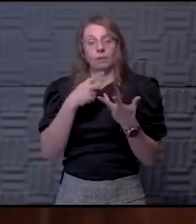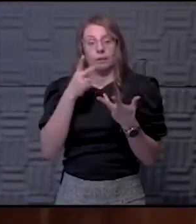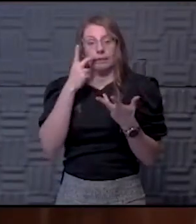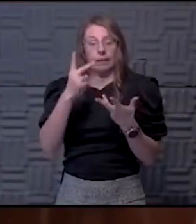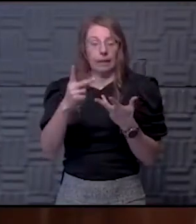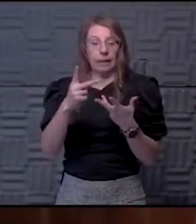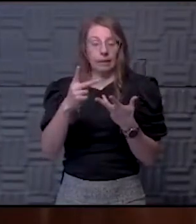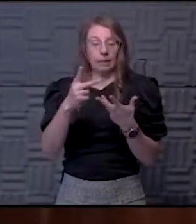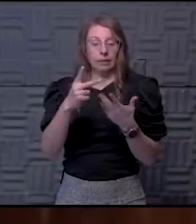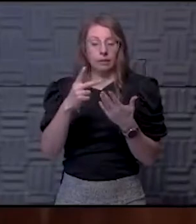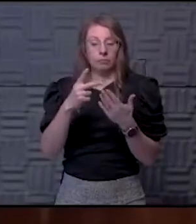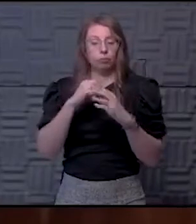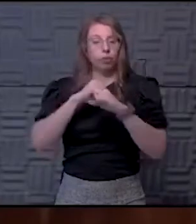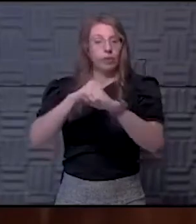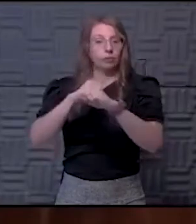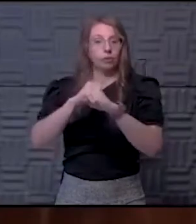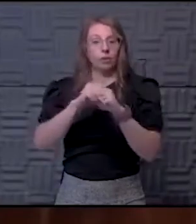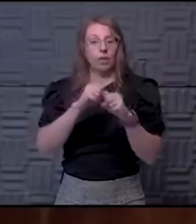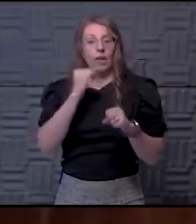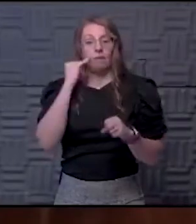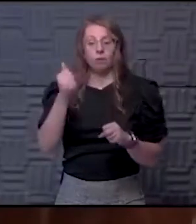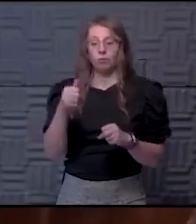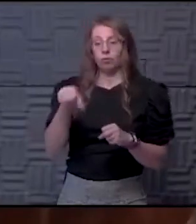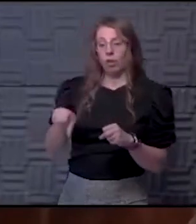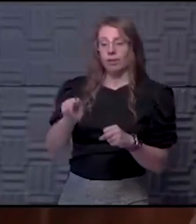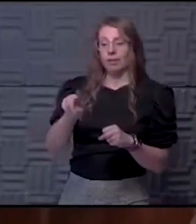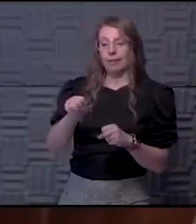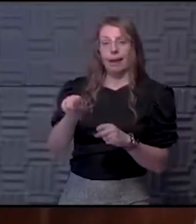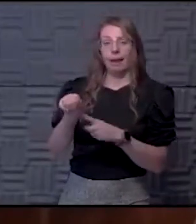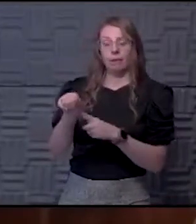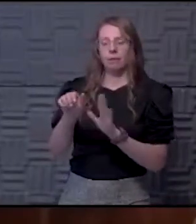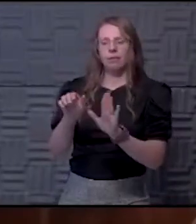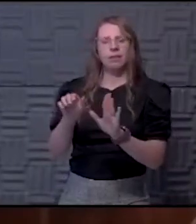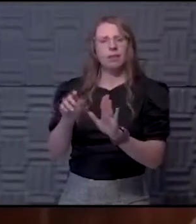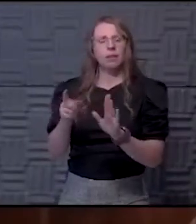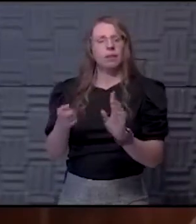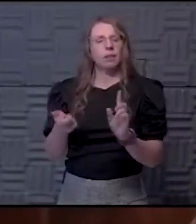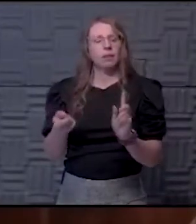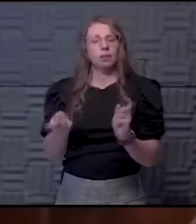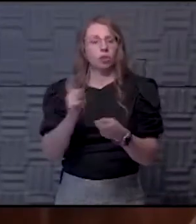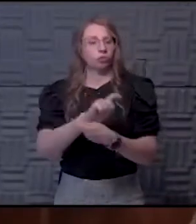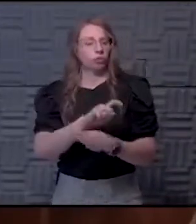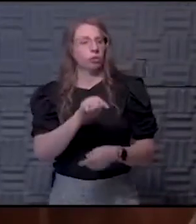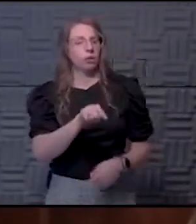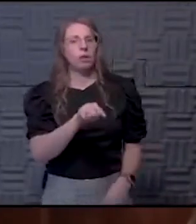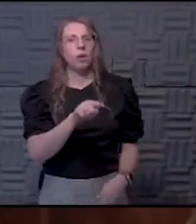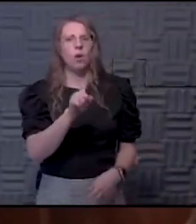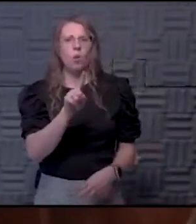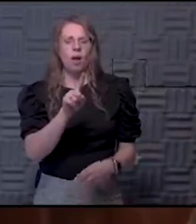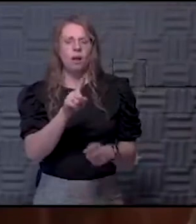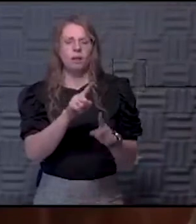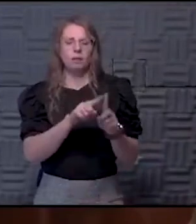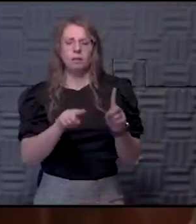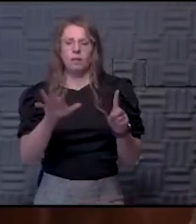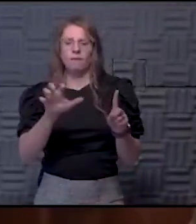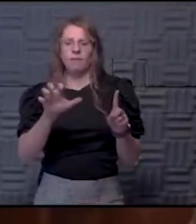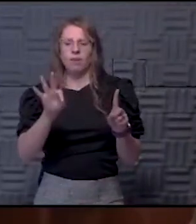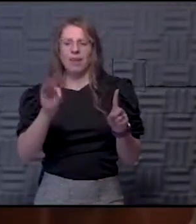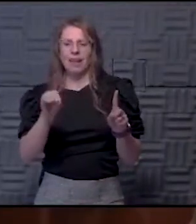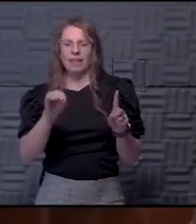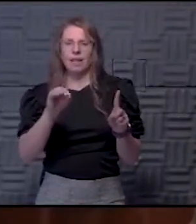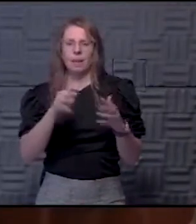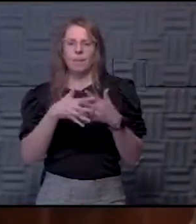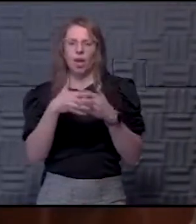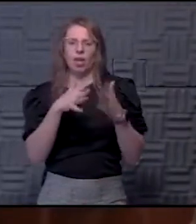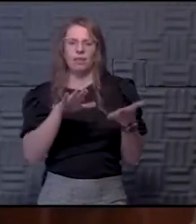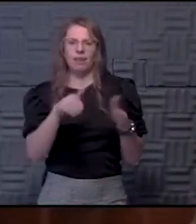reject those data, you can also turn it around and say, well, wait a minute. 1 out of every 590 Americans